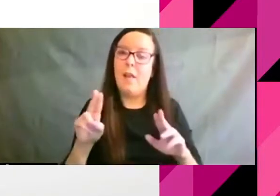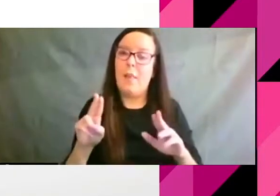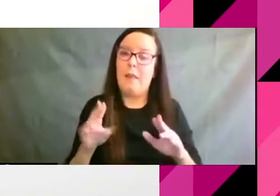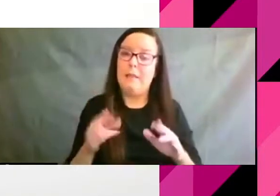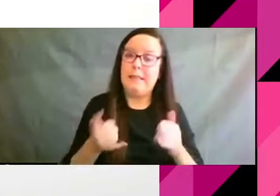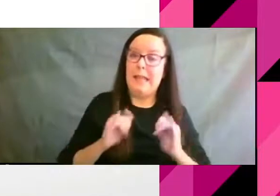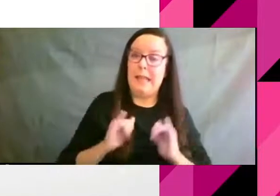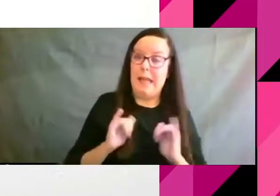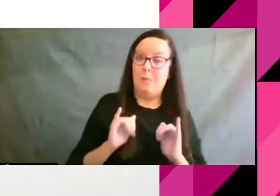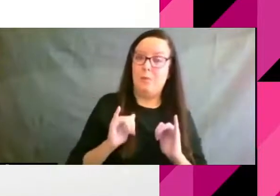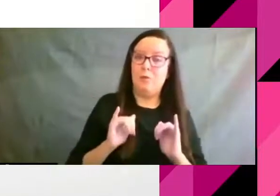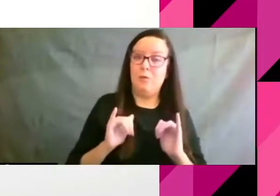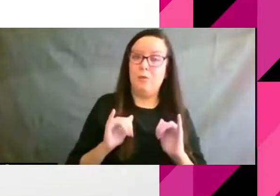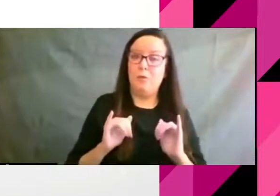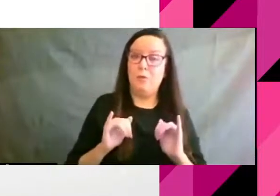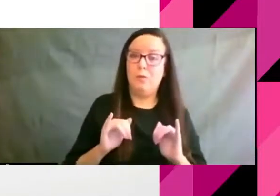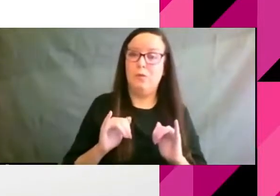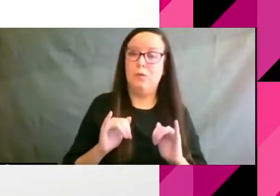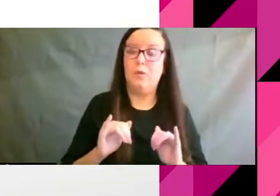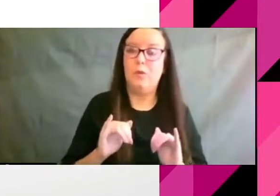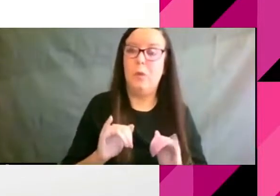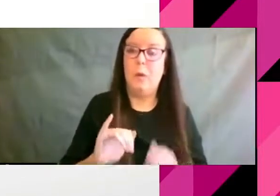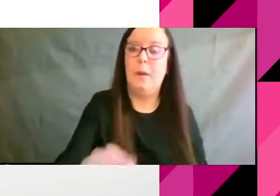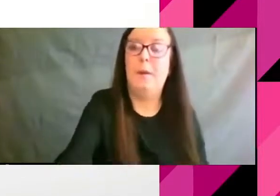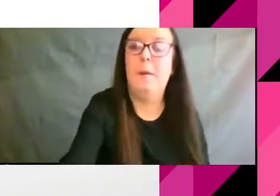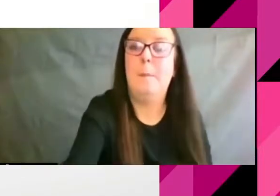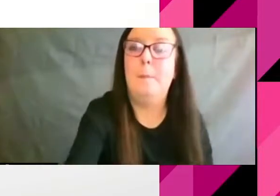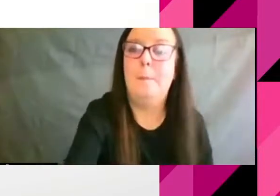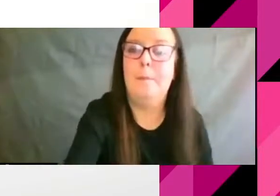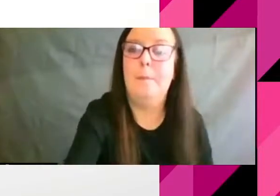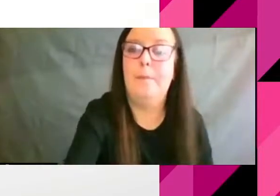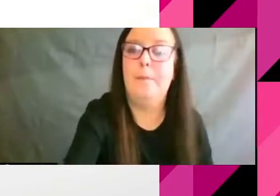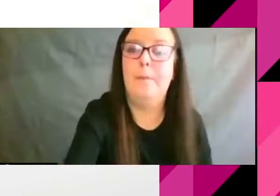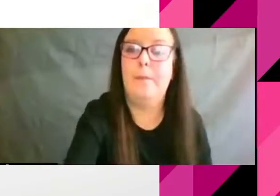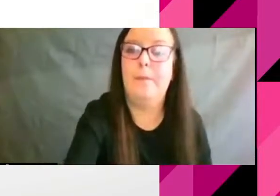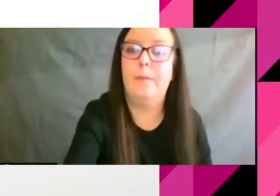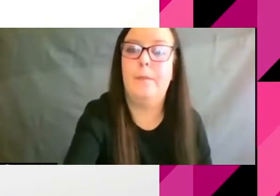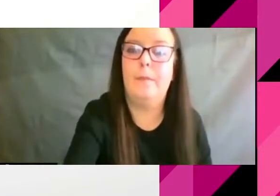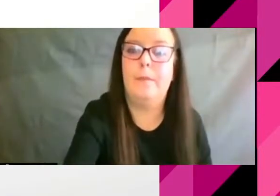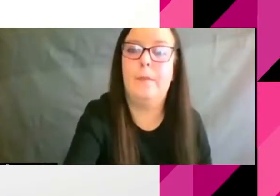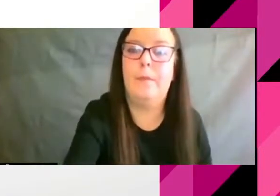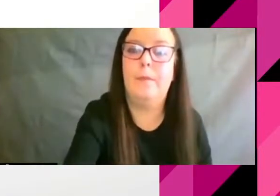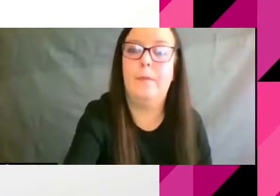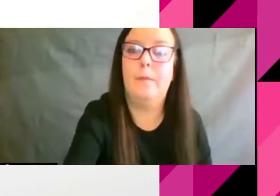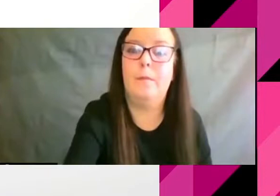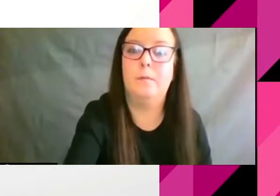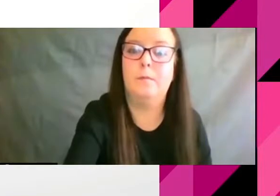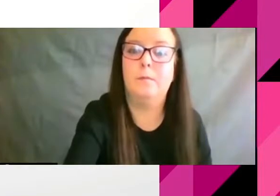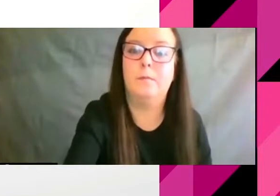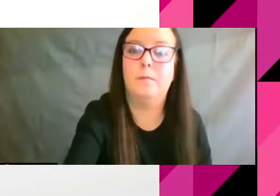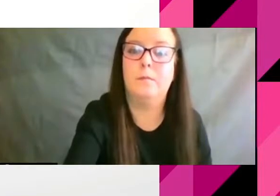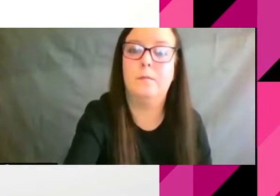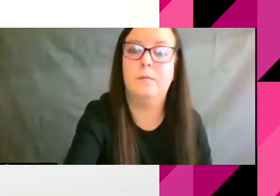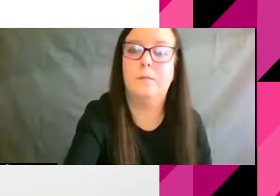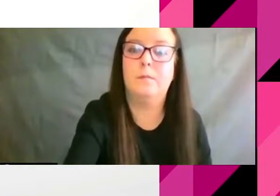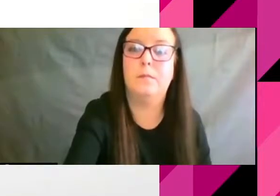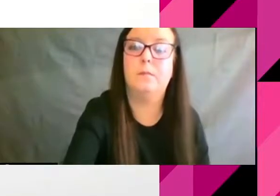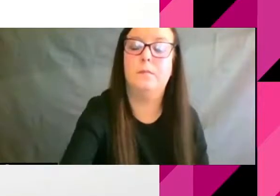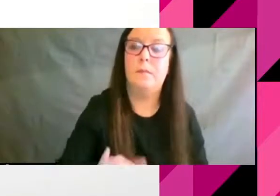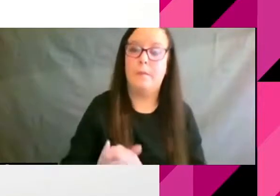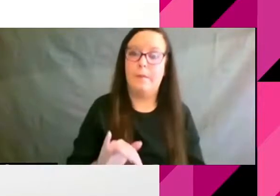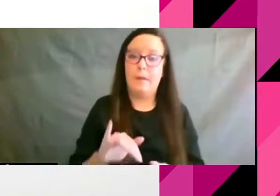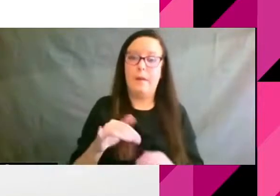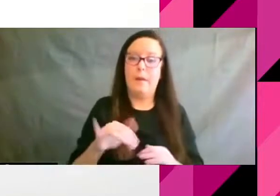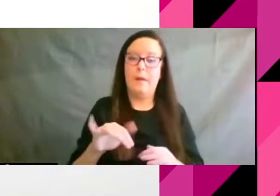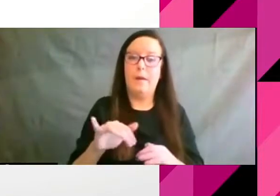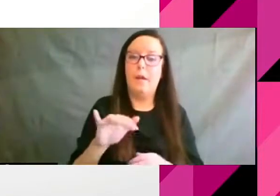may be of some interest to those of you who are more legally minded that recently a report by Tasmanian Law Reform recommended